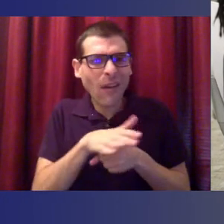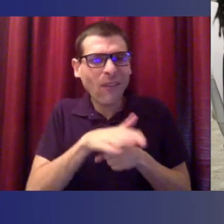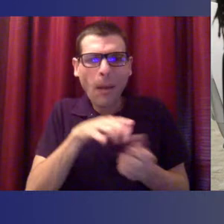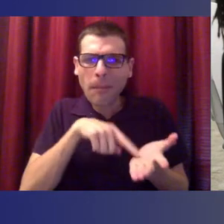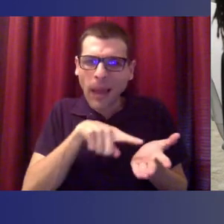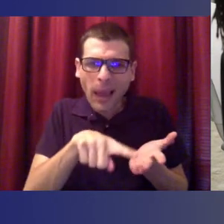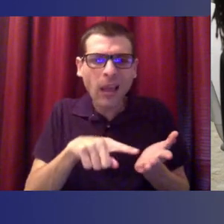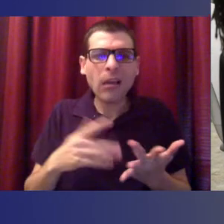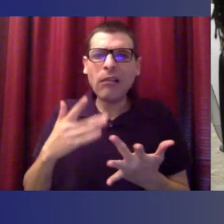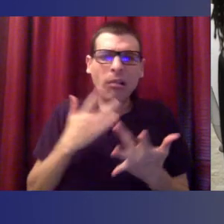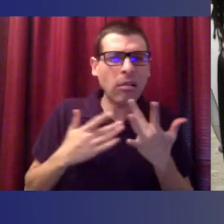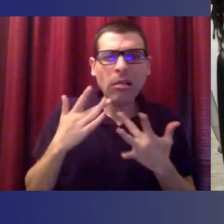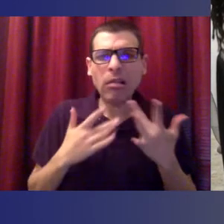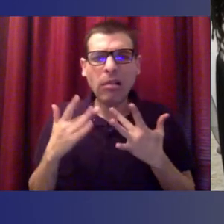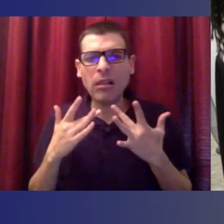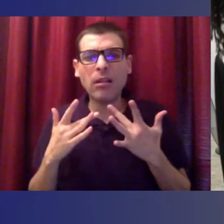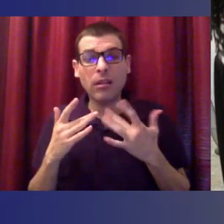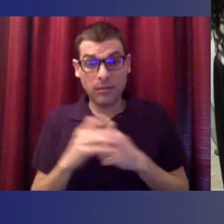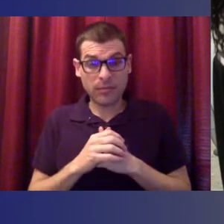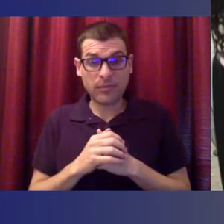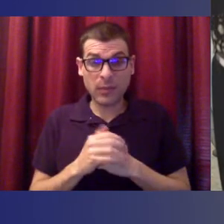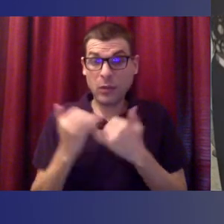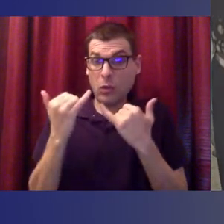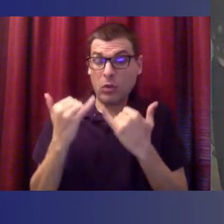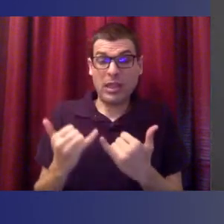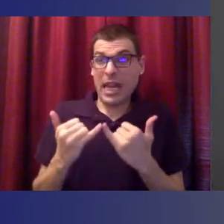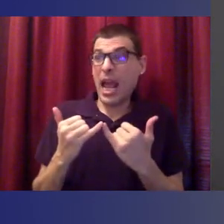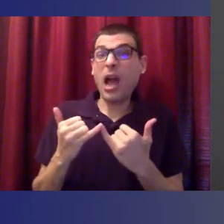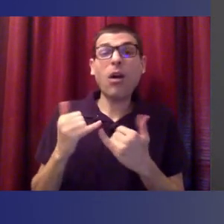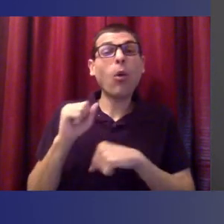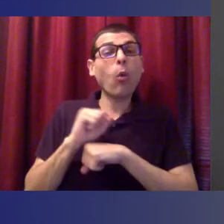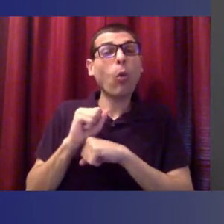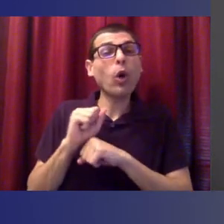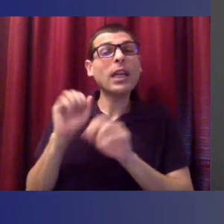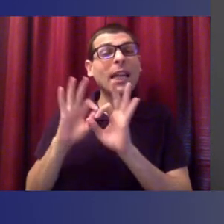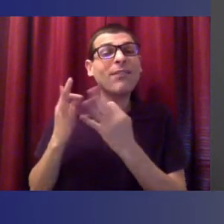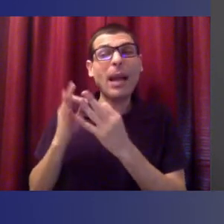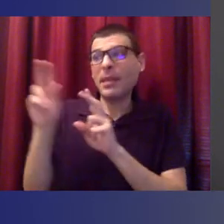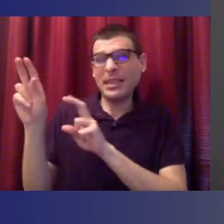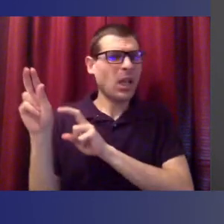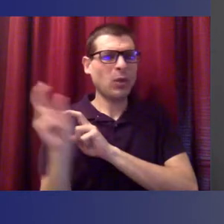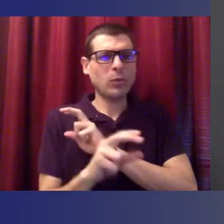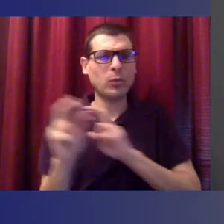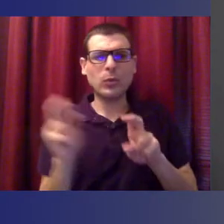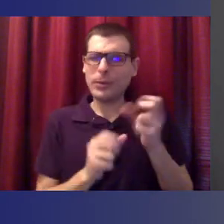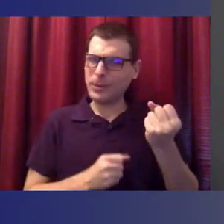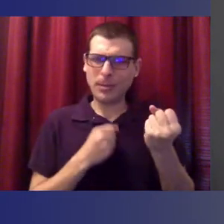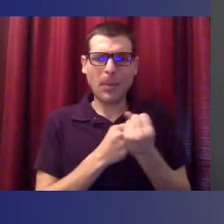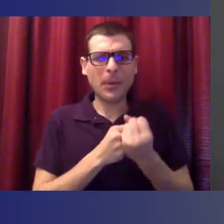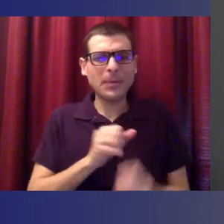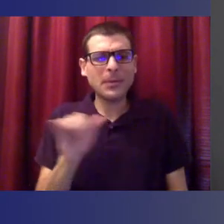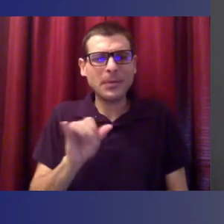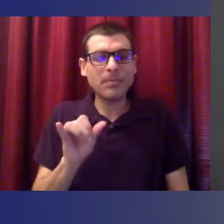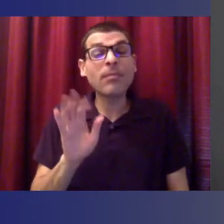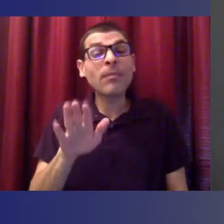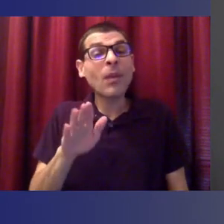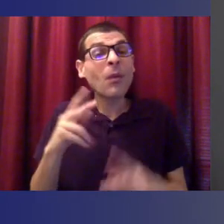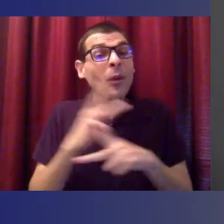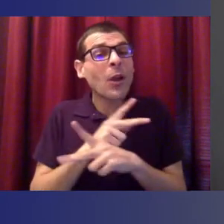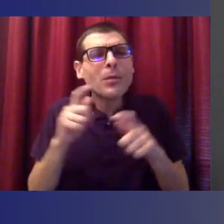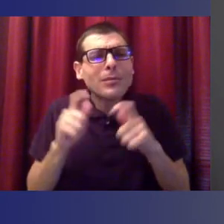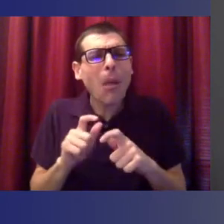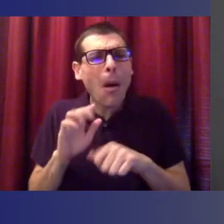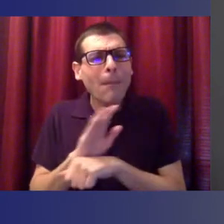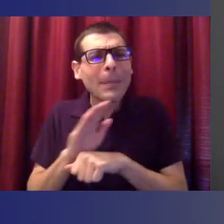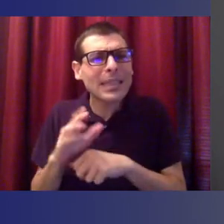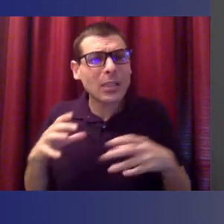well over $1,000 per month, from the budgets of working families. It uplifts small business owners, who are often women